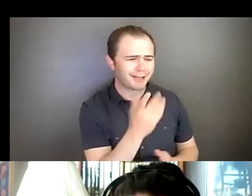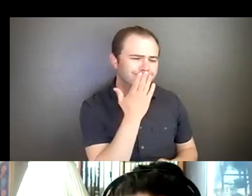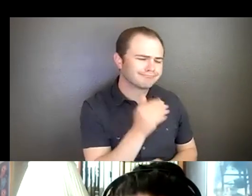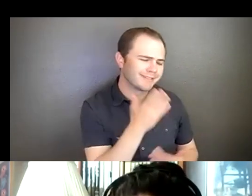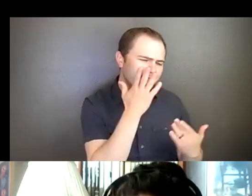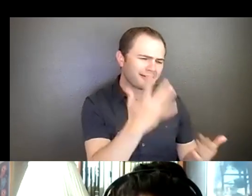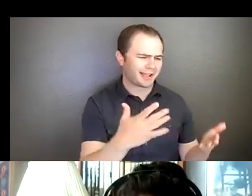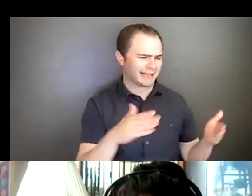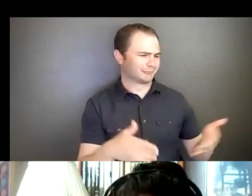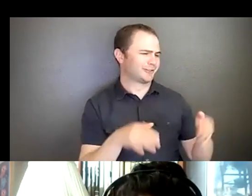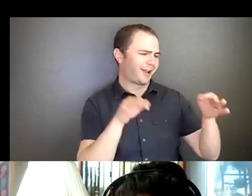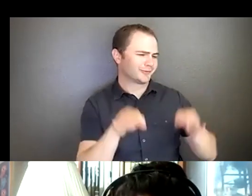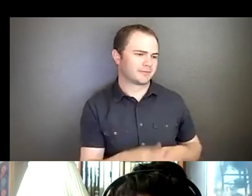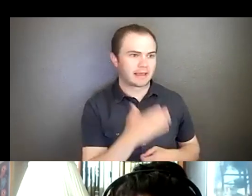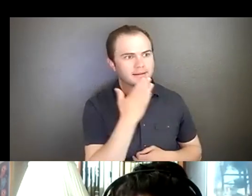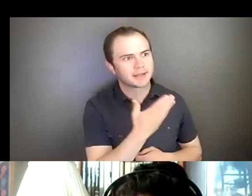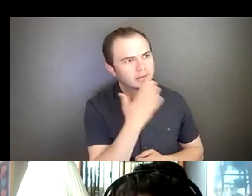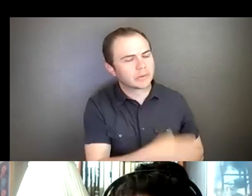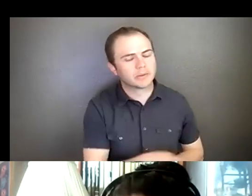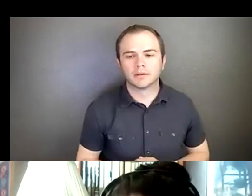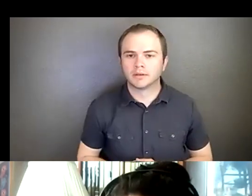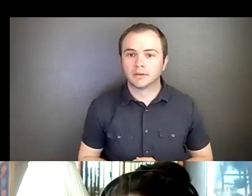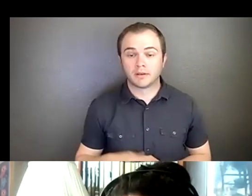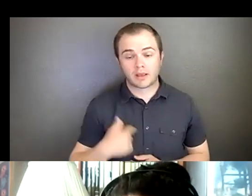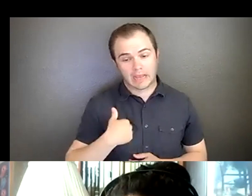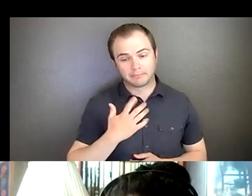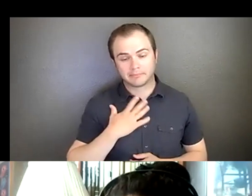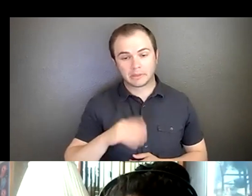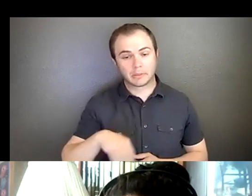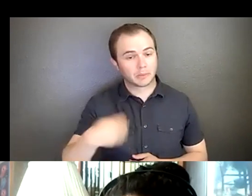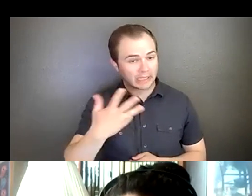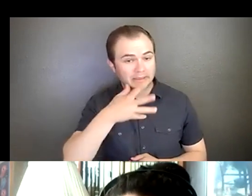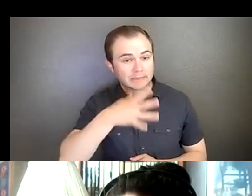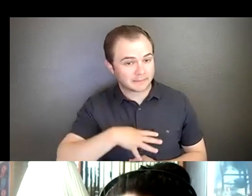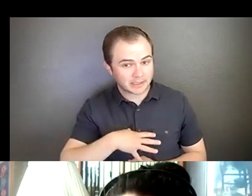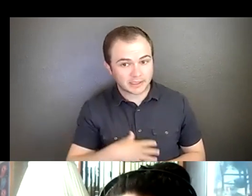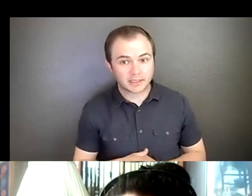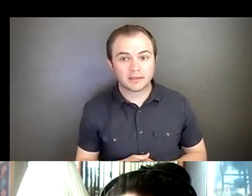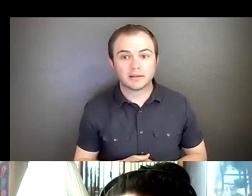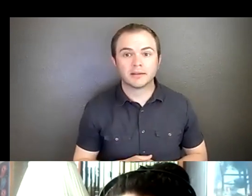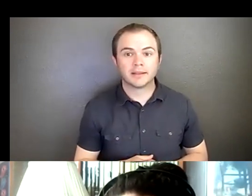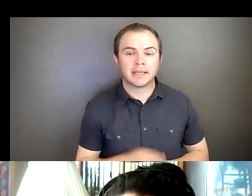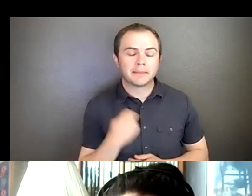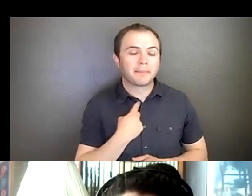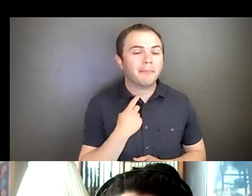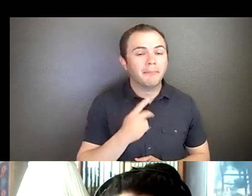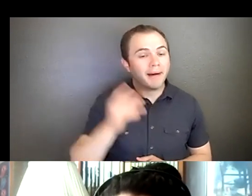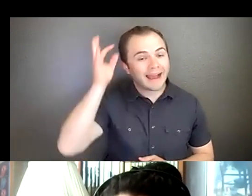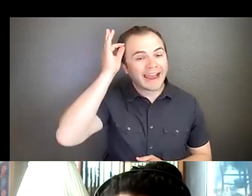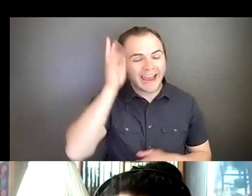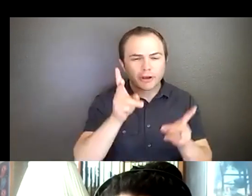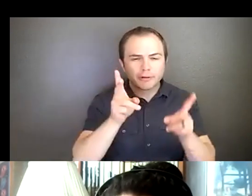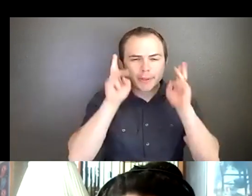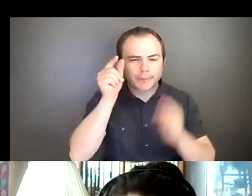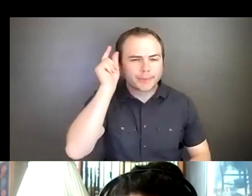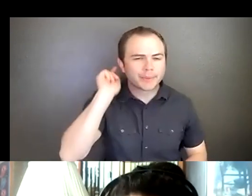introduction. I am a white woman. I have a pixie haircut, very short gray